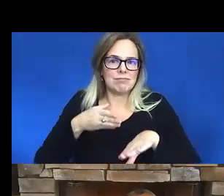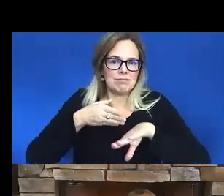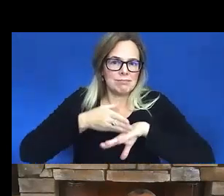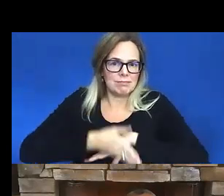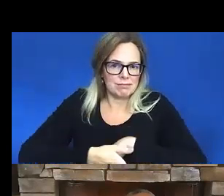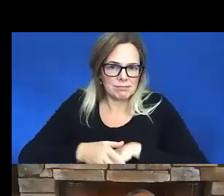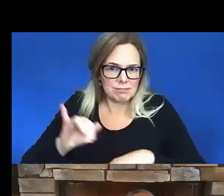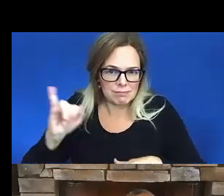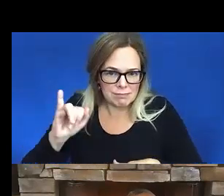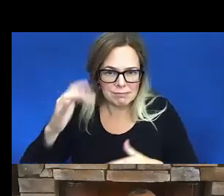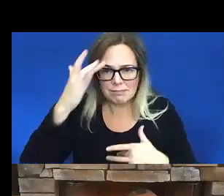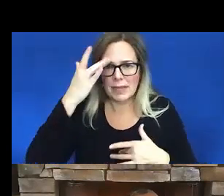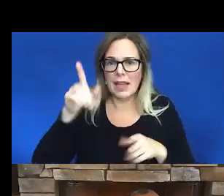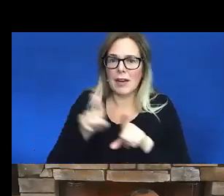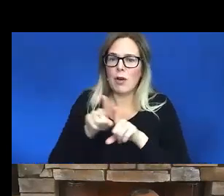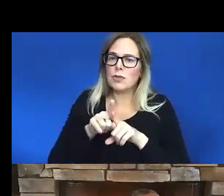fever-free.